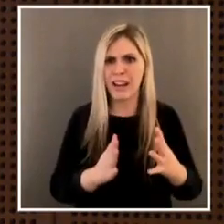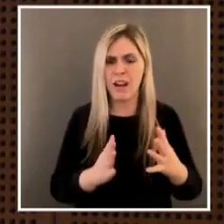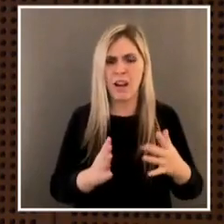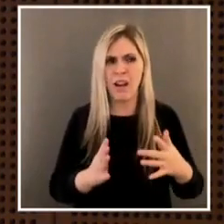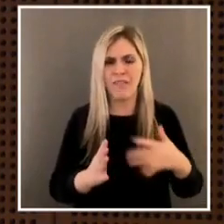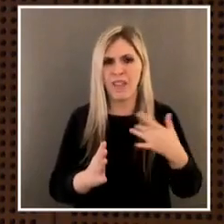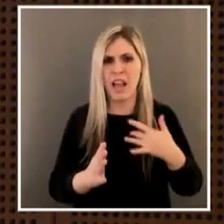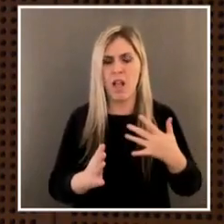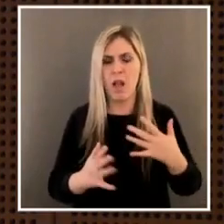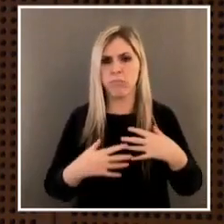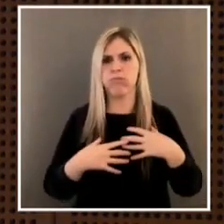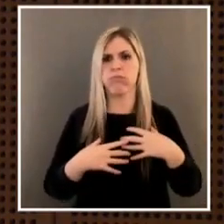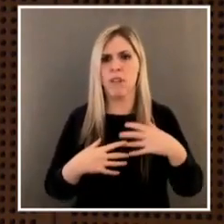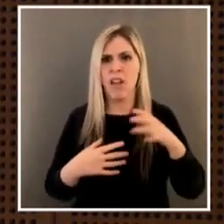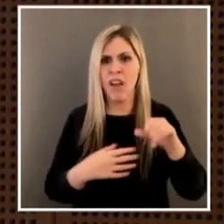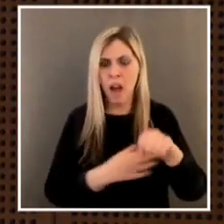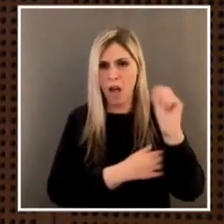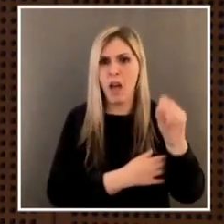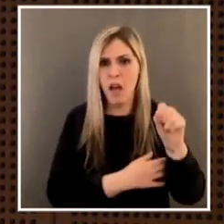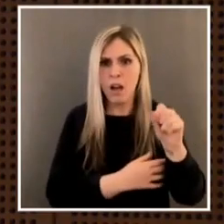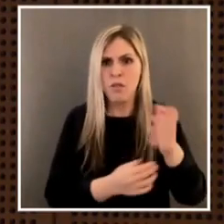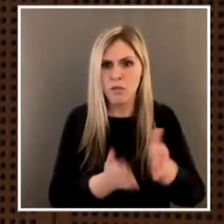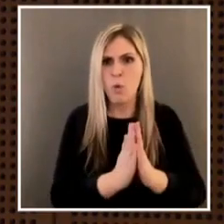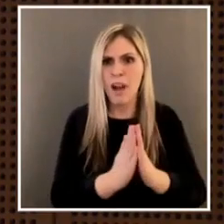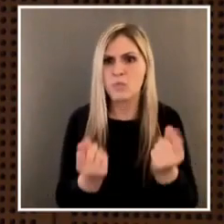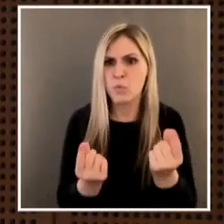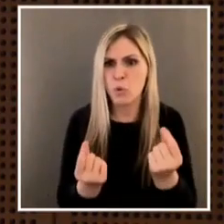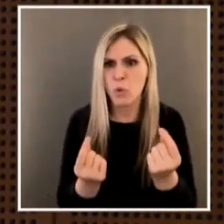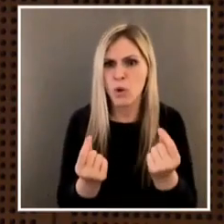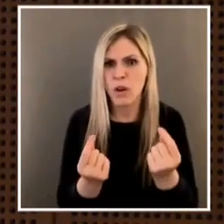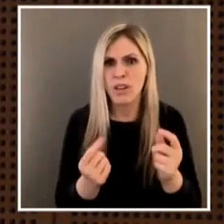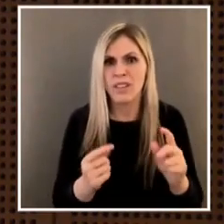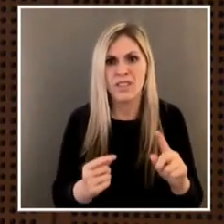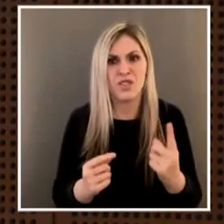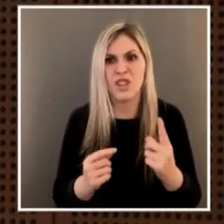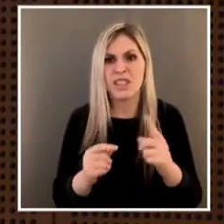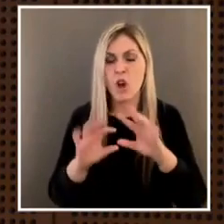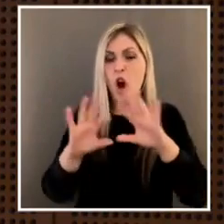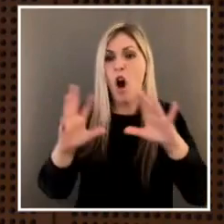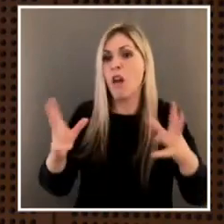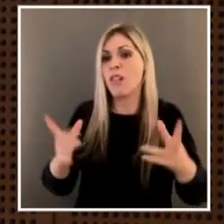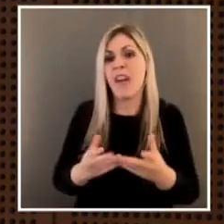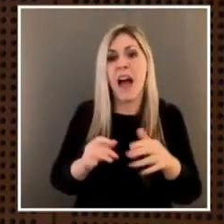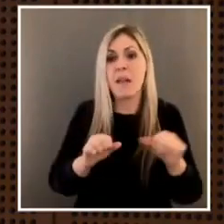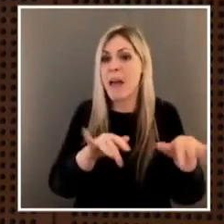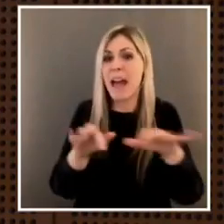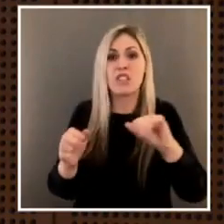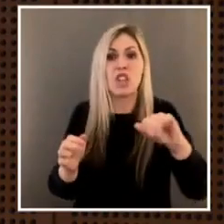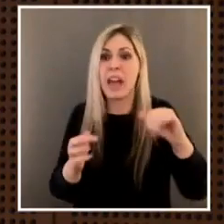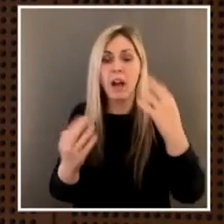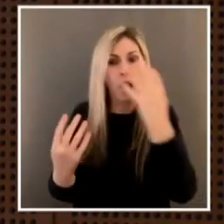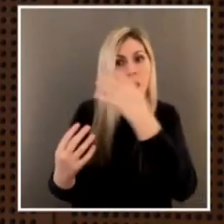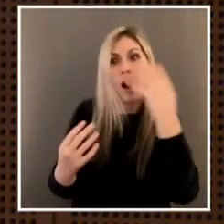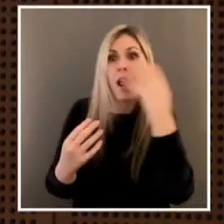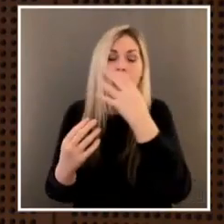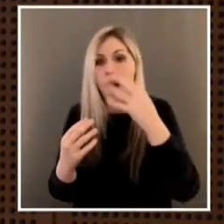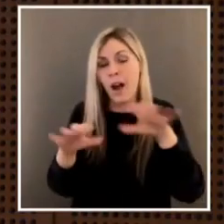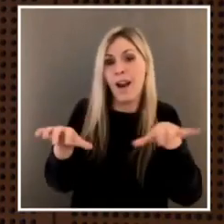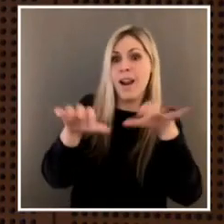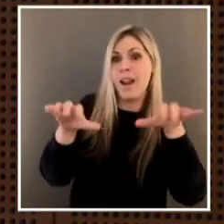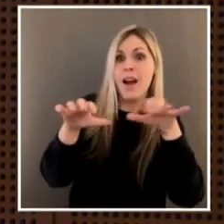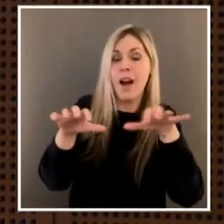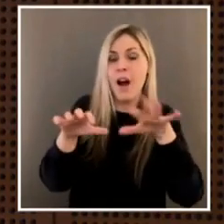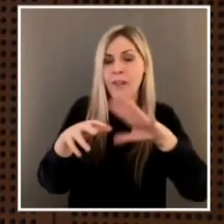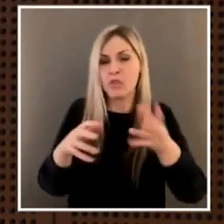an outlandish request except put all them razzmatazz, hocus-pocus, zippity-doo-dah thingamajigs